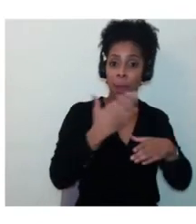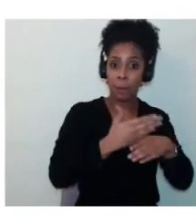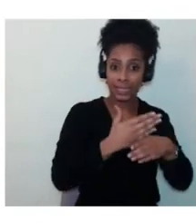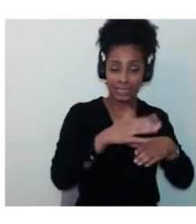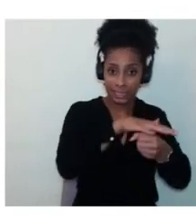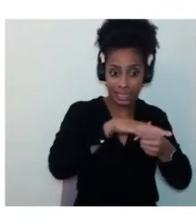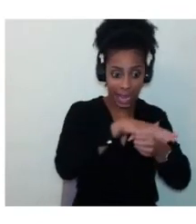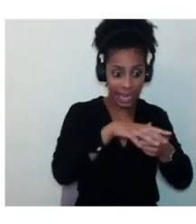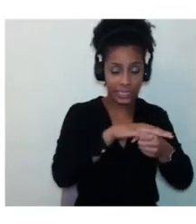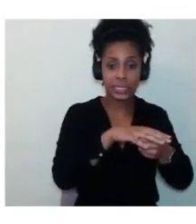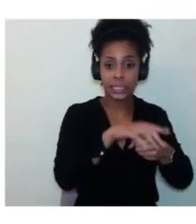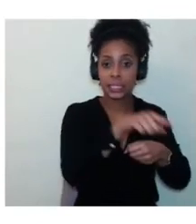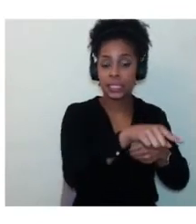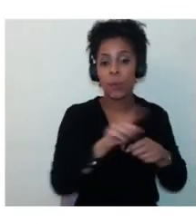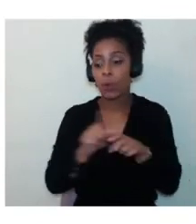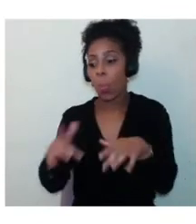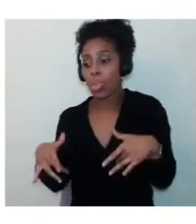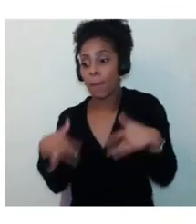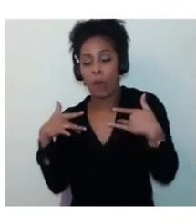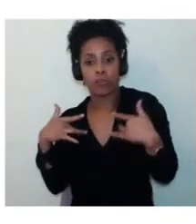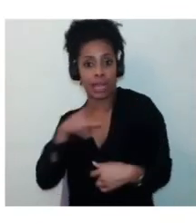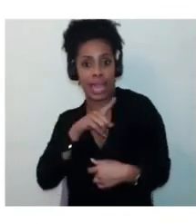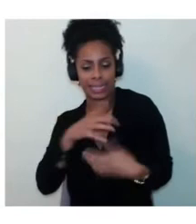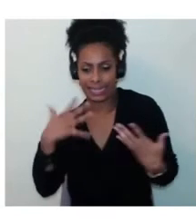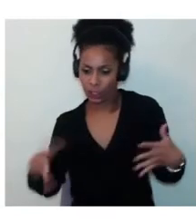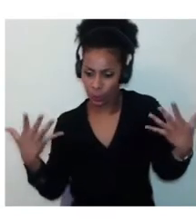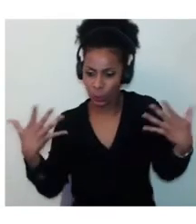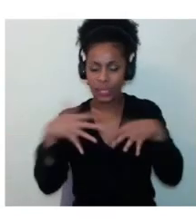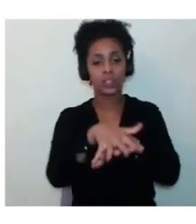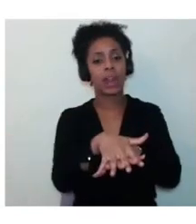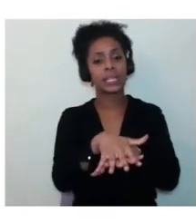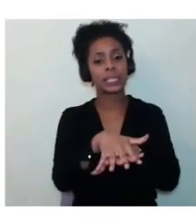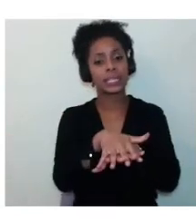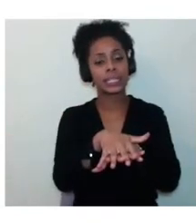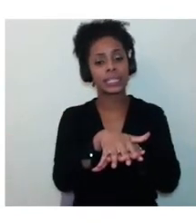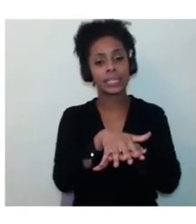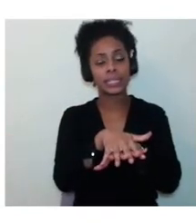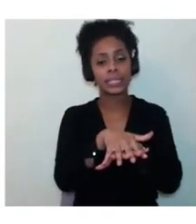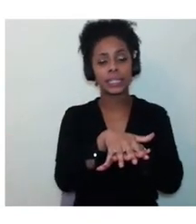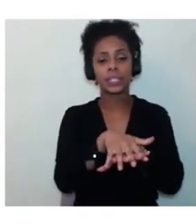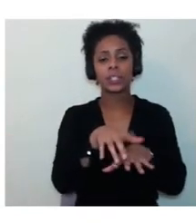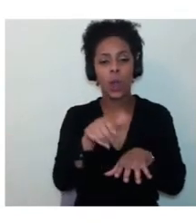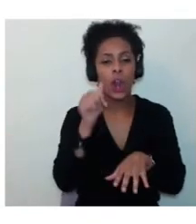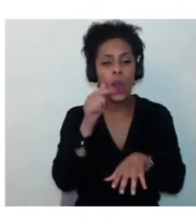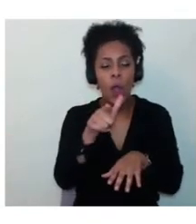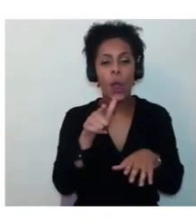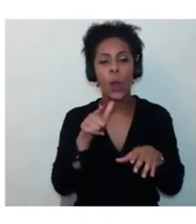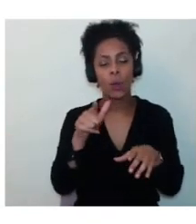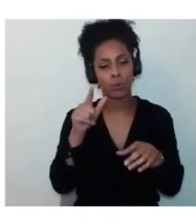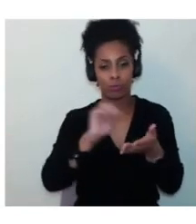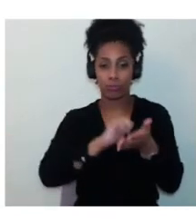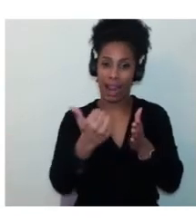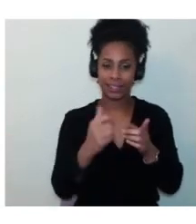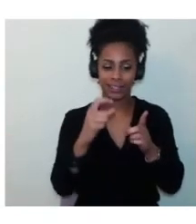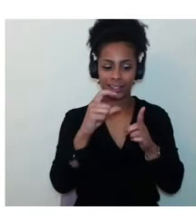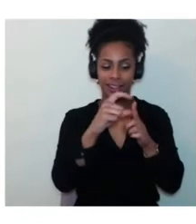integrate. And we have brands doing some great work. I mean, Mark spoke about Dove. Dove is the brand that we're doing